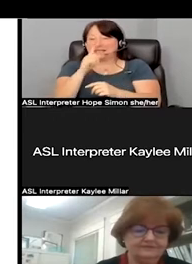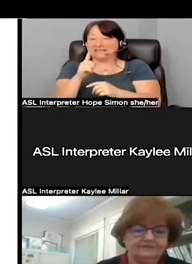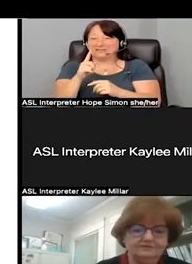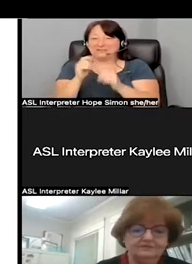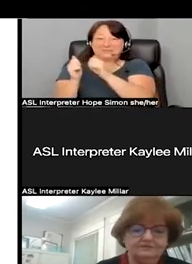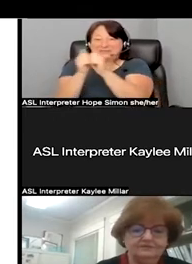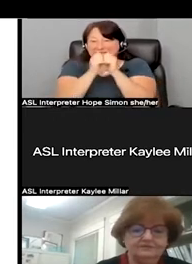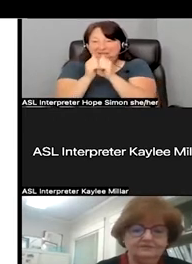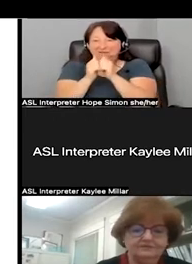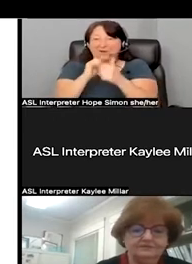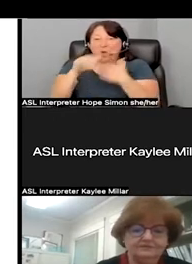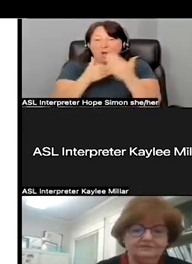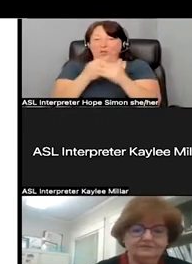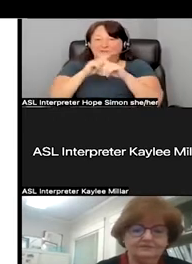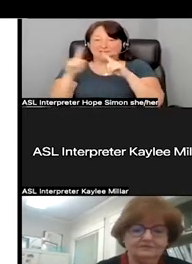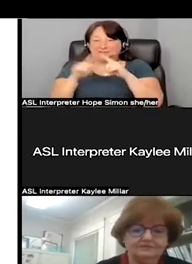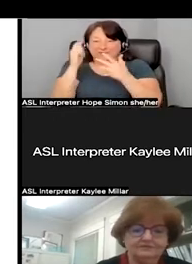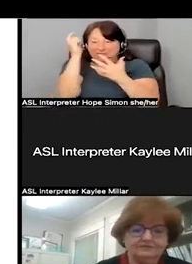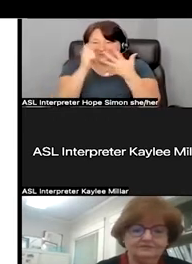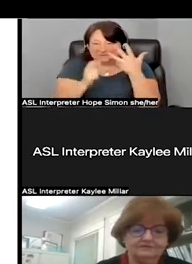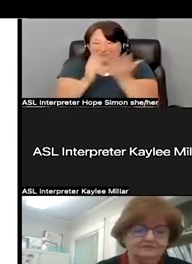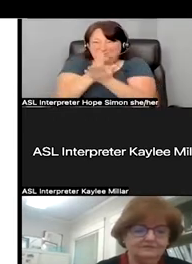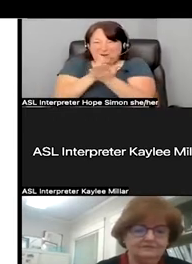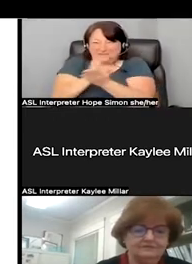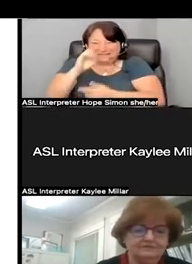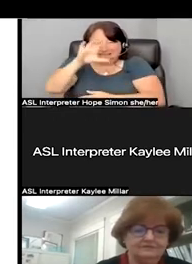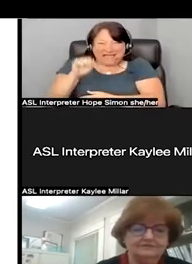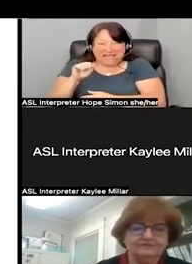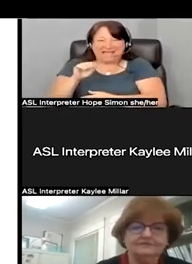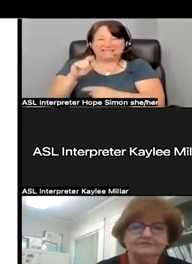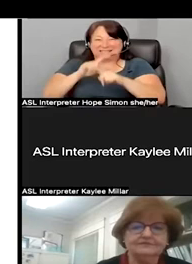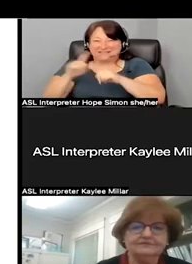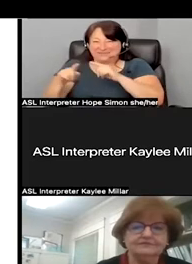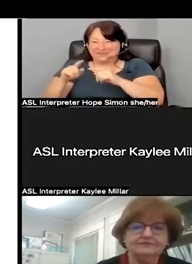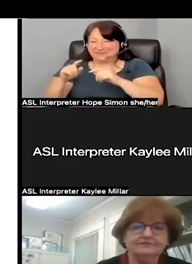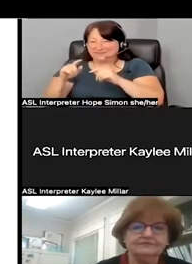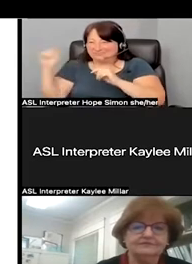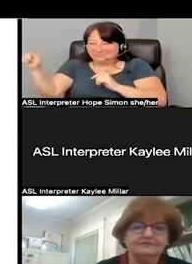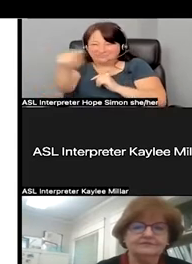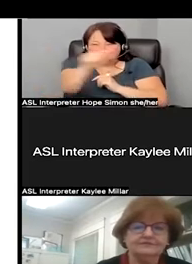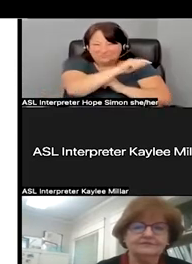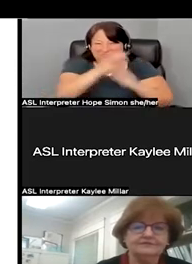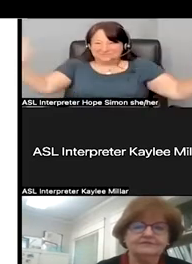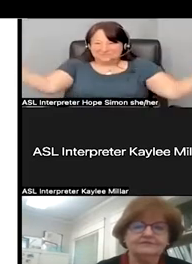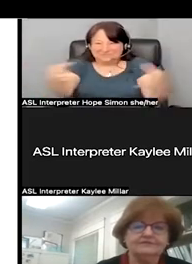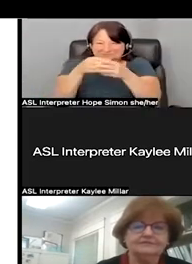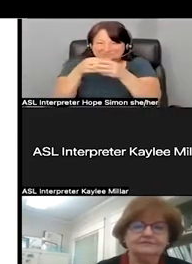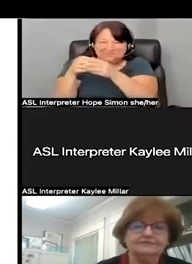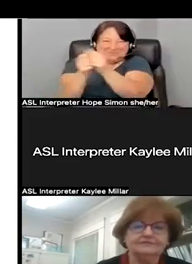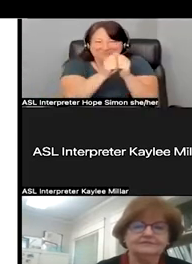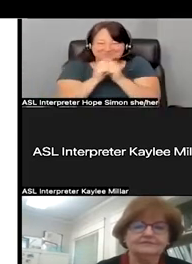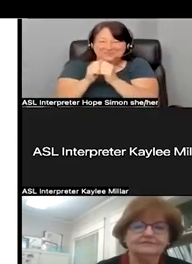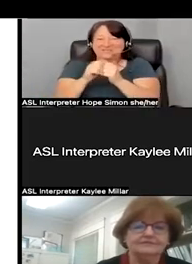together all of the different parts of ECA, all the different sectors, to start working on certain components